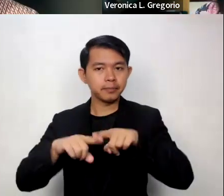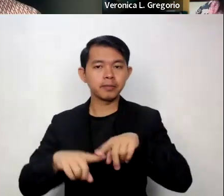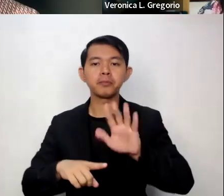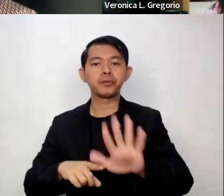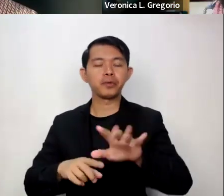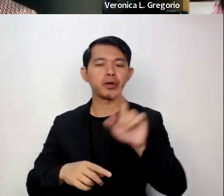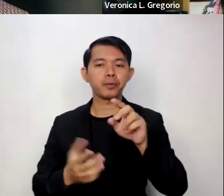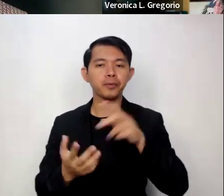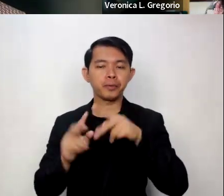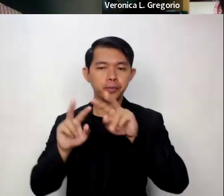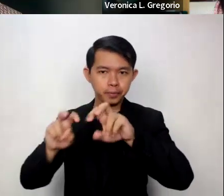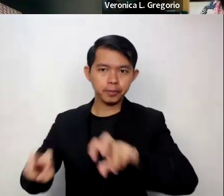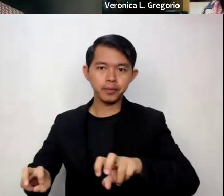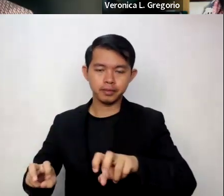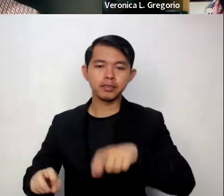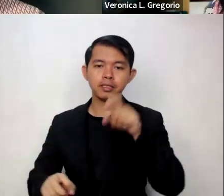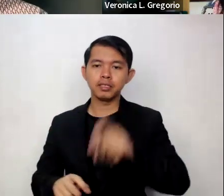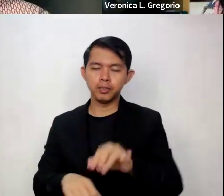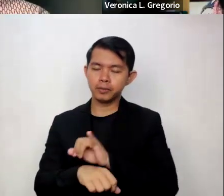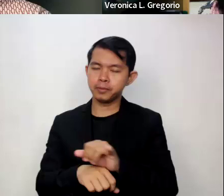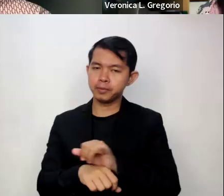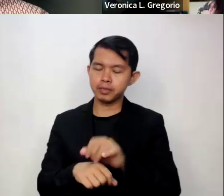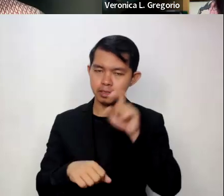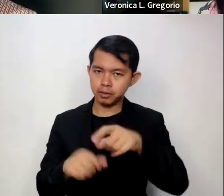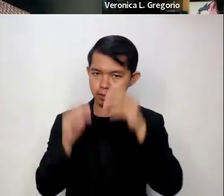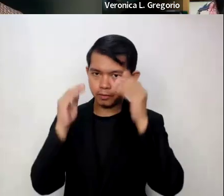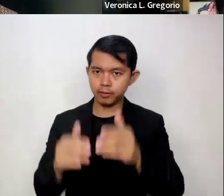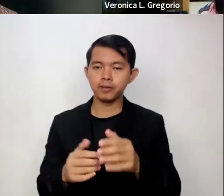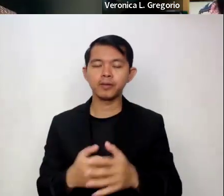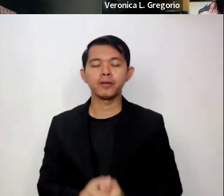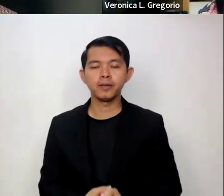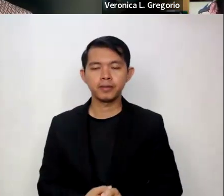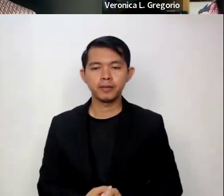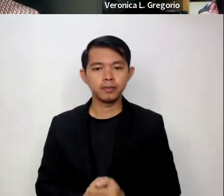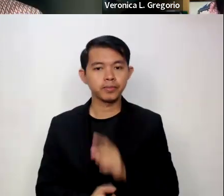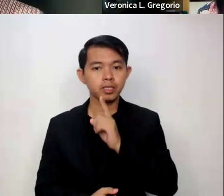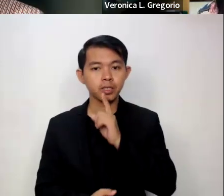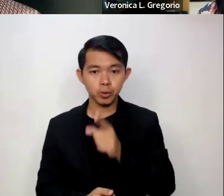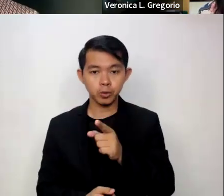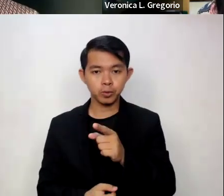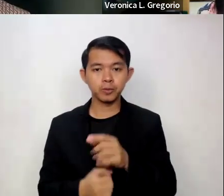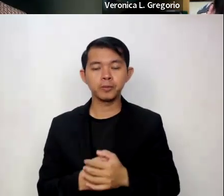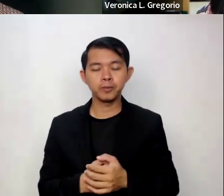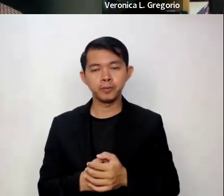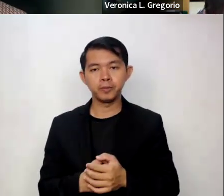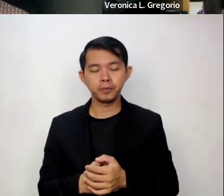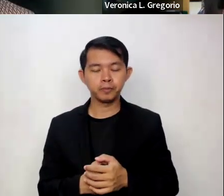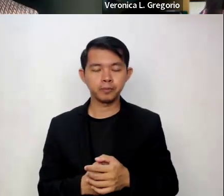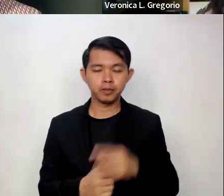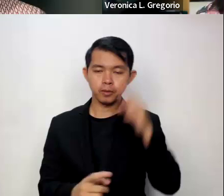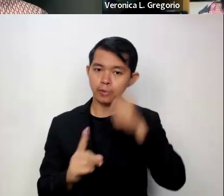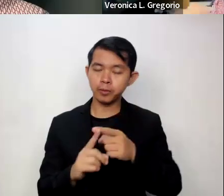course, you want to be rigorous in applying that. And yes, the assignment is to write well